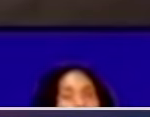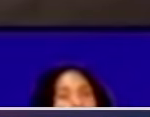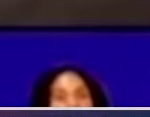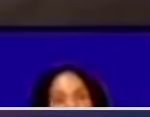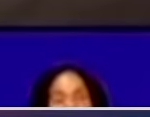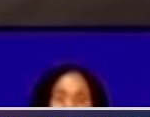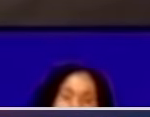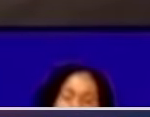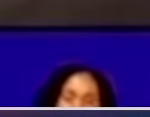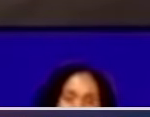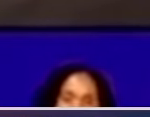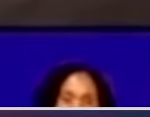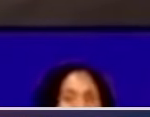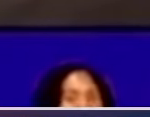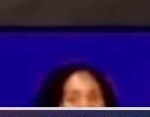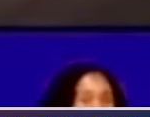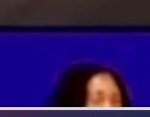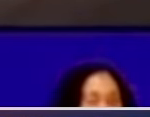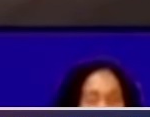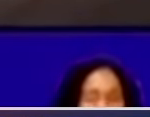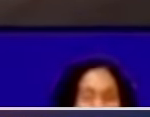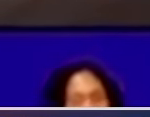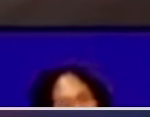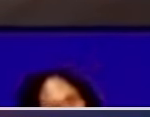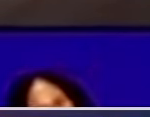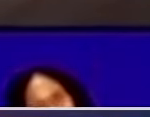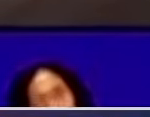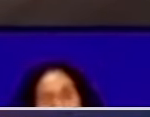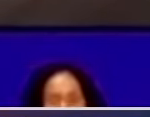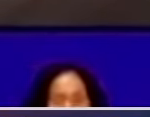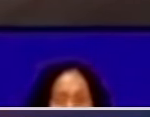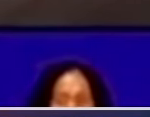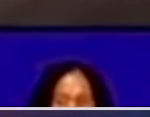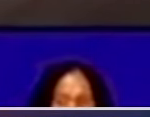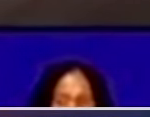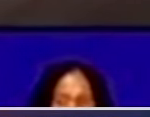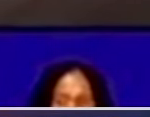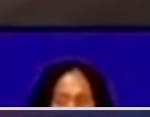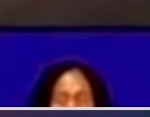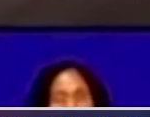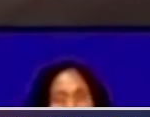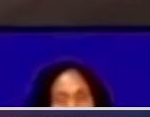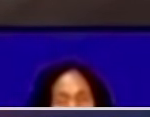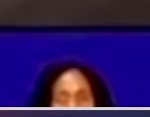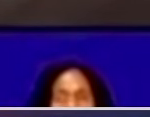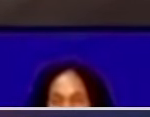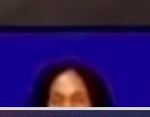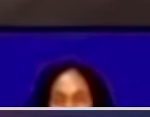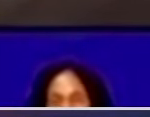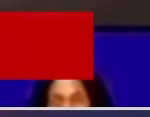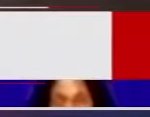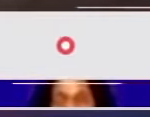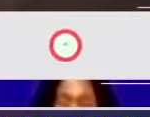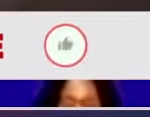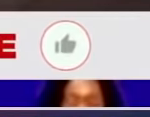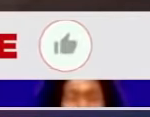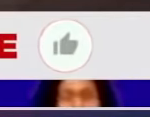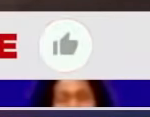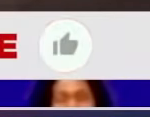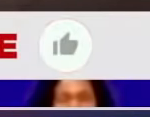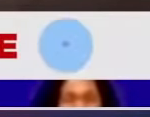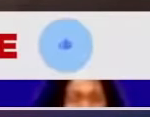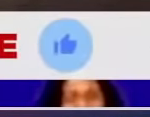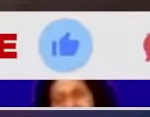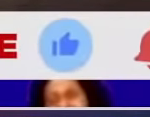say, do. So while I'd love to feel buoyed by the newfound insights of job creation, small